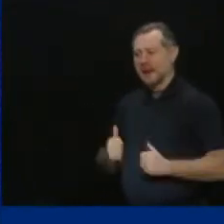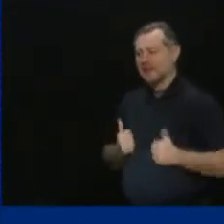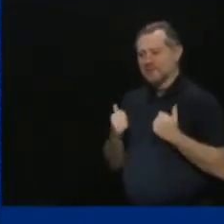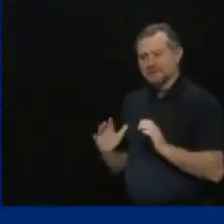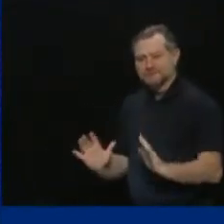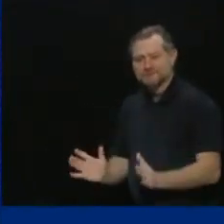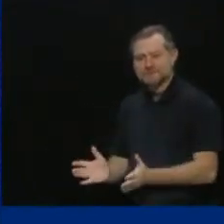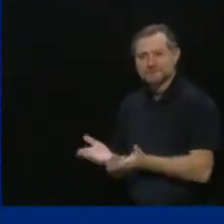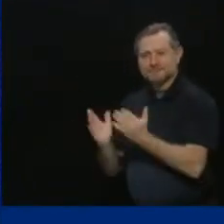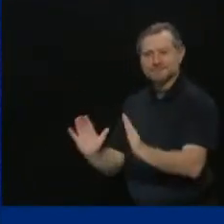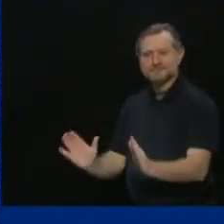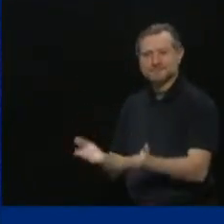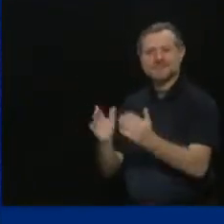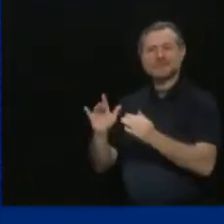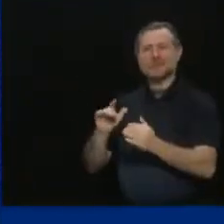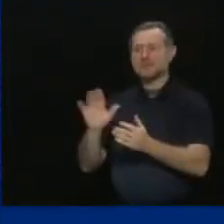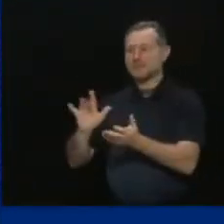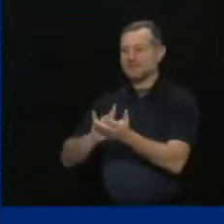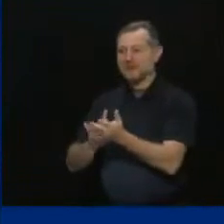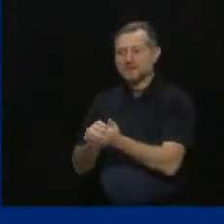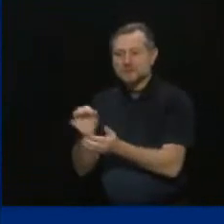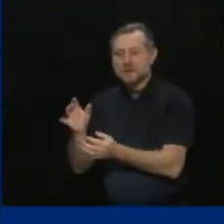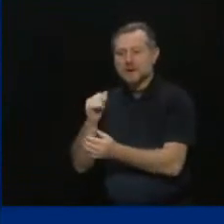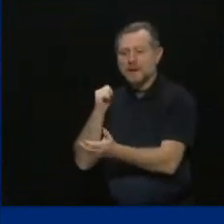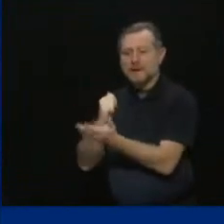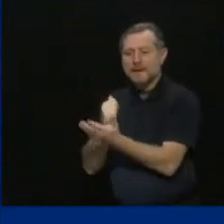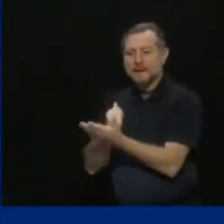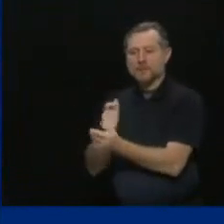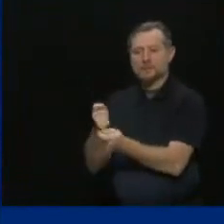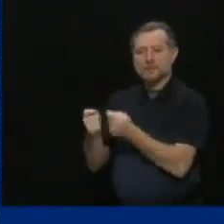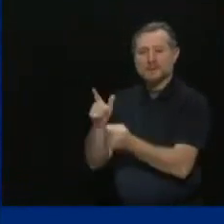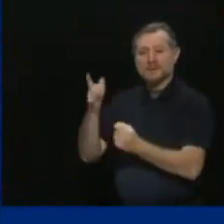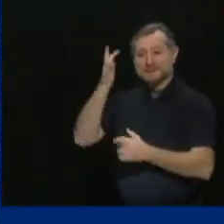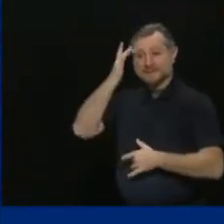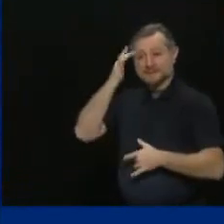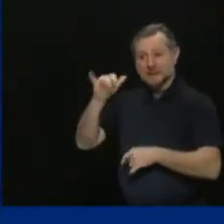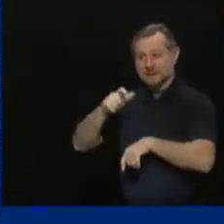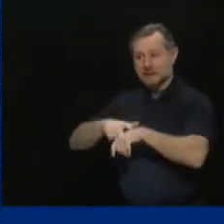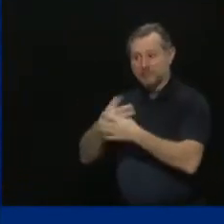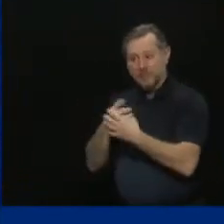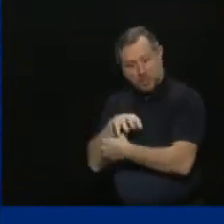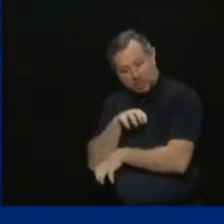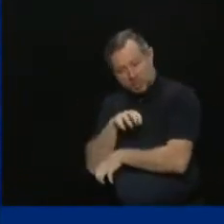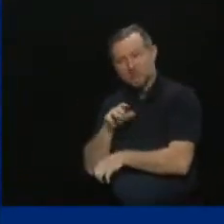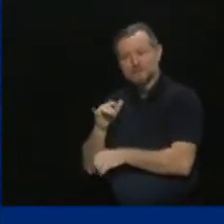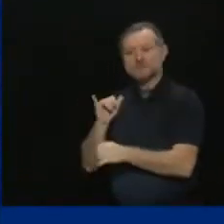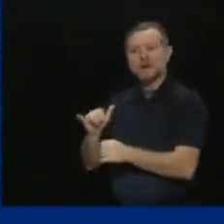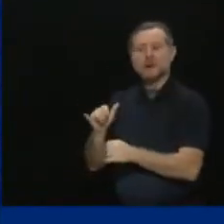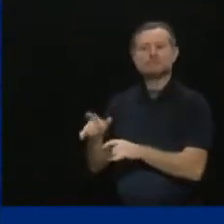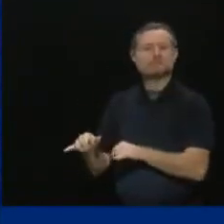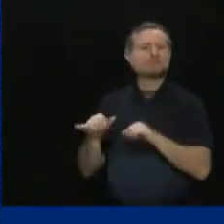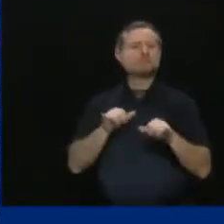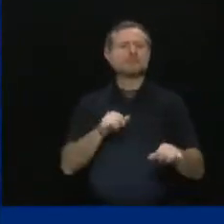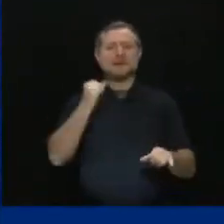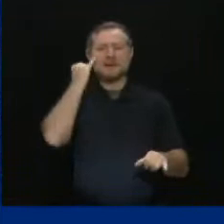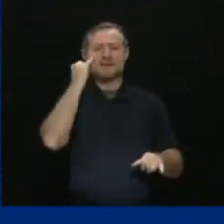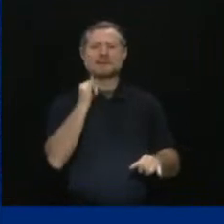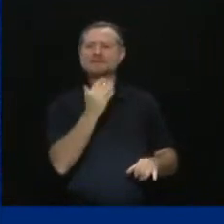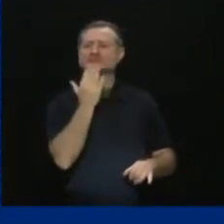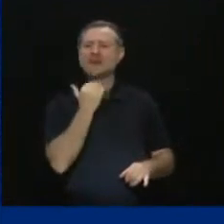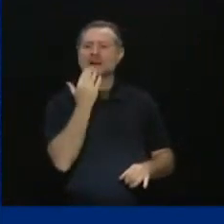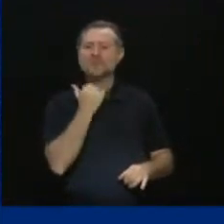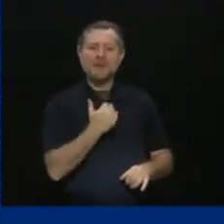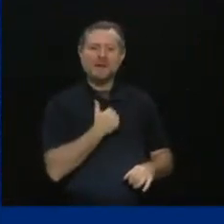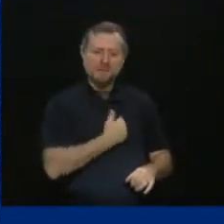simple as medication to help them deal with their illness while they're incarcerated, just like we would make sure that they have their diabetes drugs or their